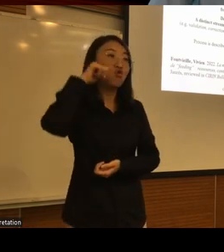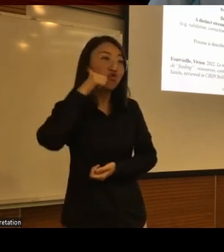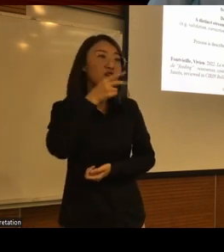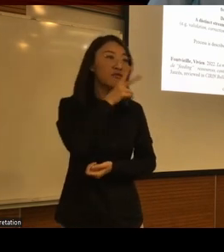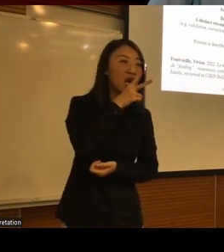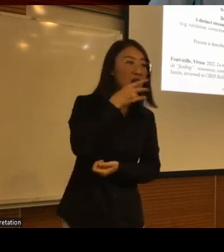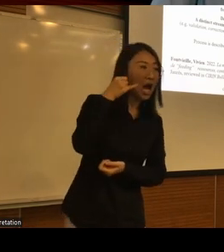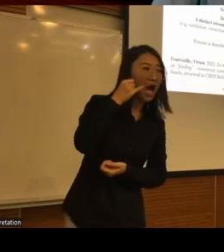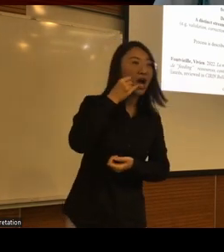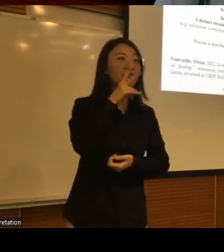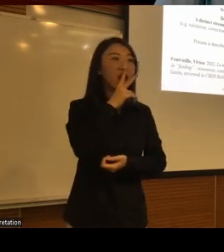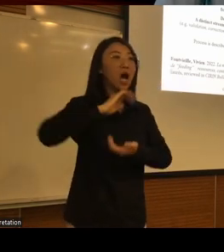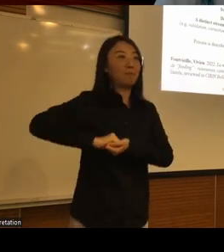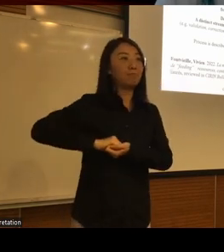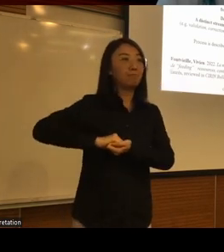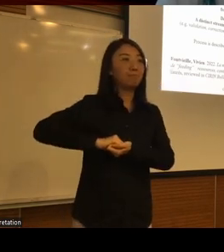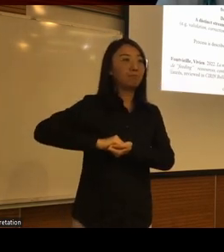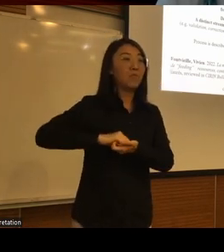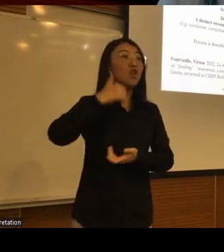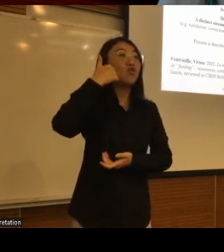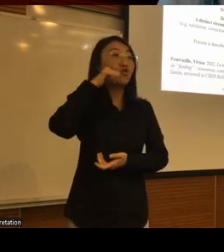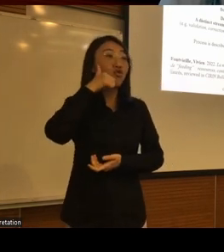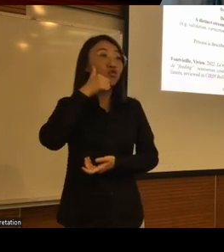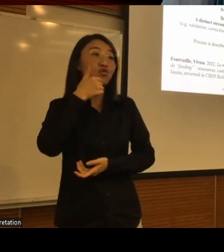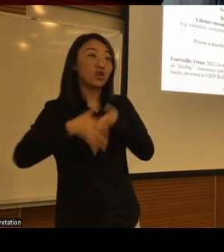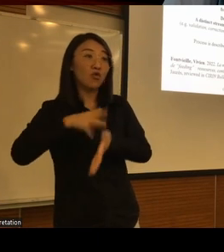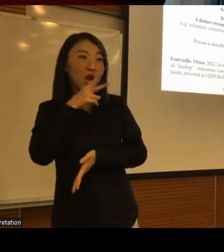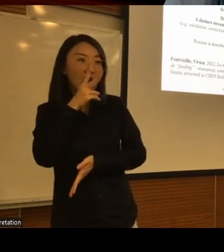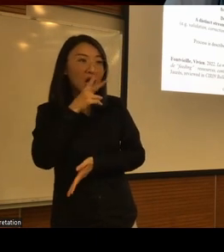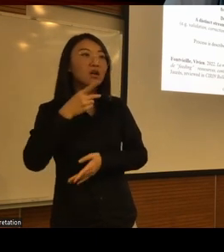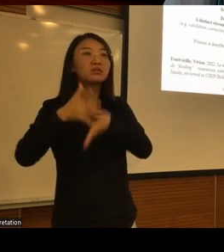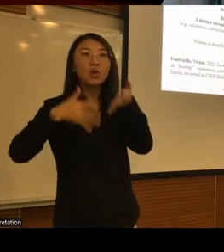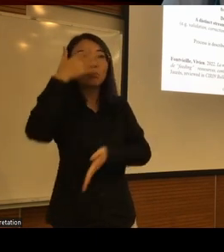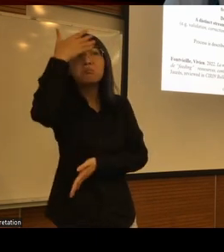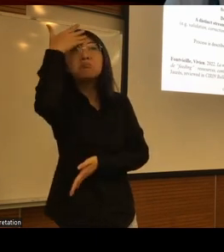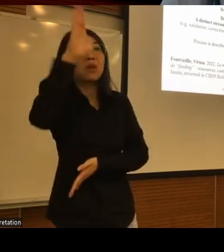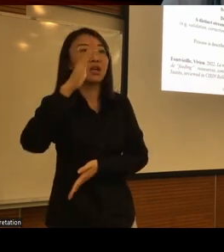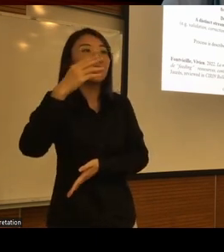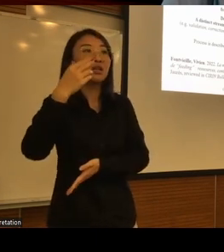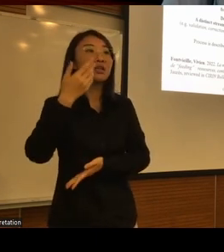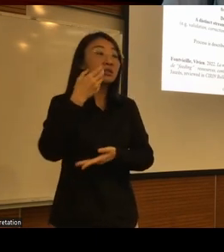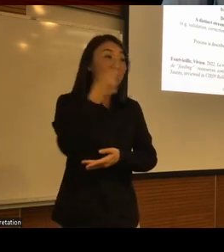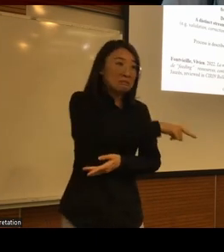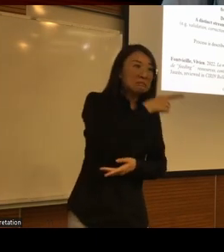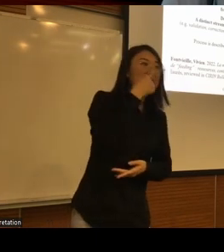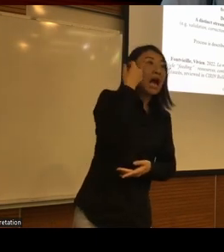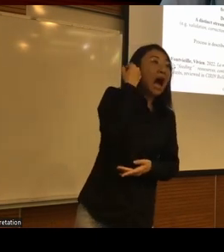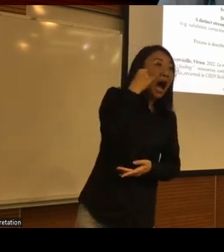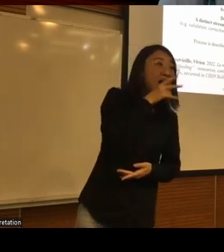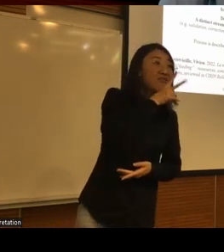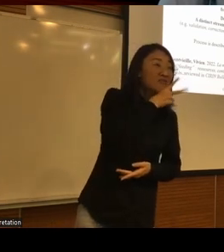interpreter, because the hearing interpreter knows sign language, but maybe the deaf